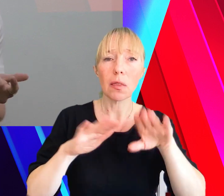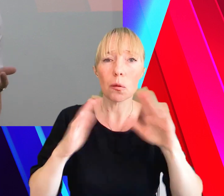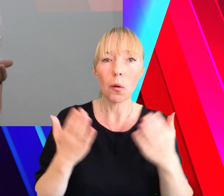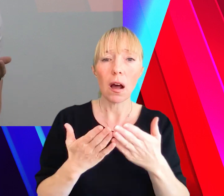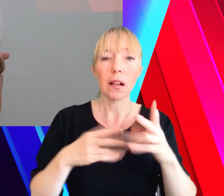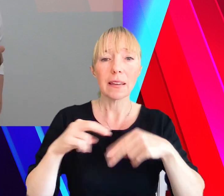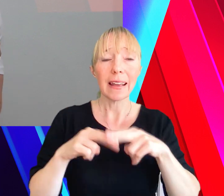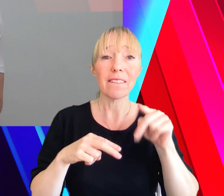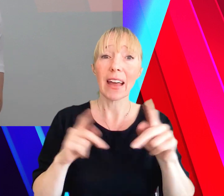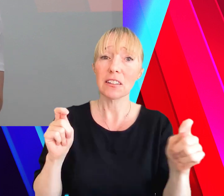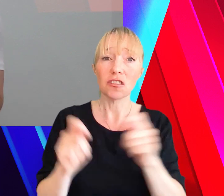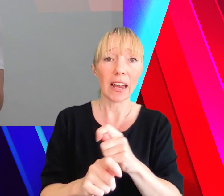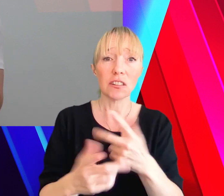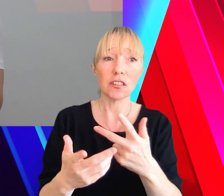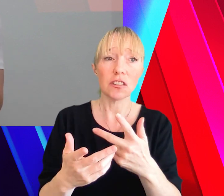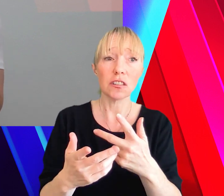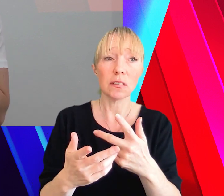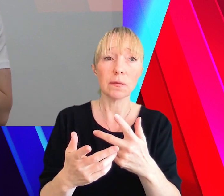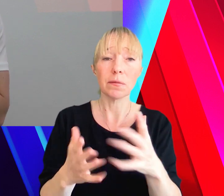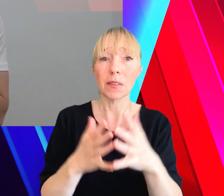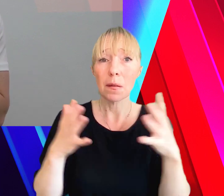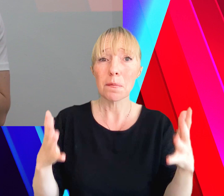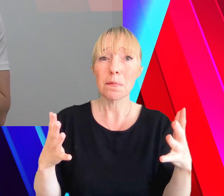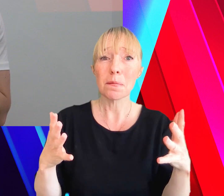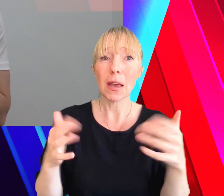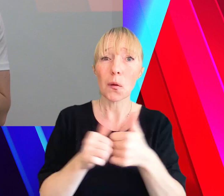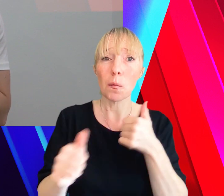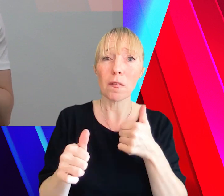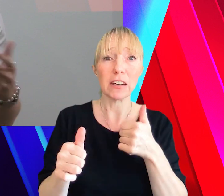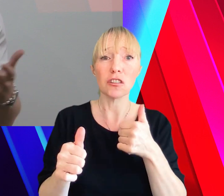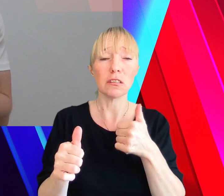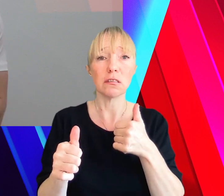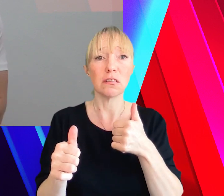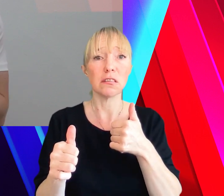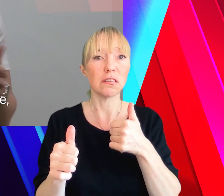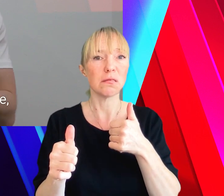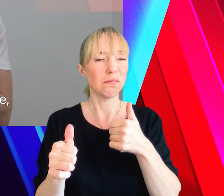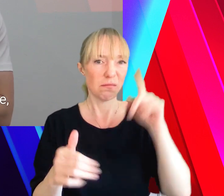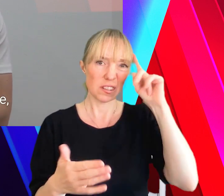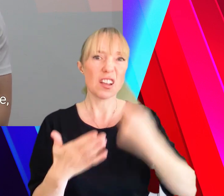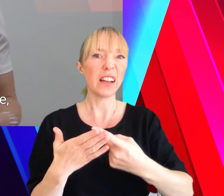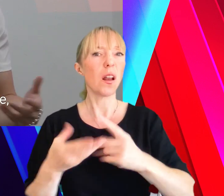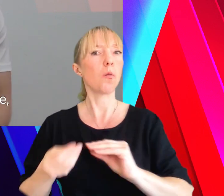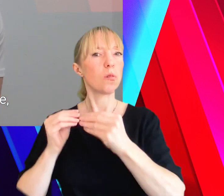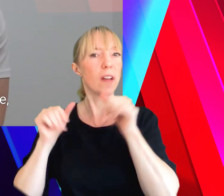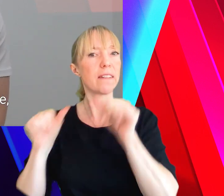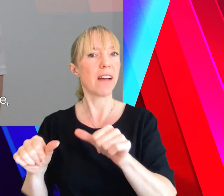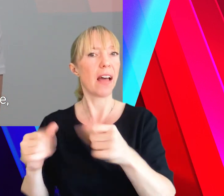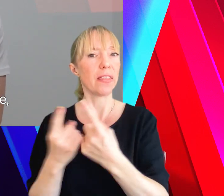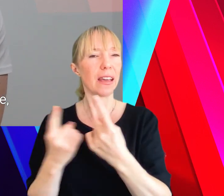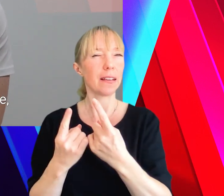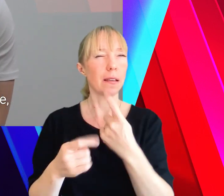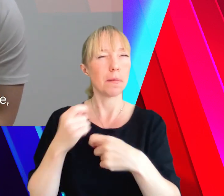other people in the world. And so I think if it would change, if these big corporations came in and decided like we're going